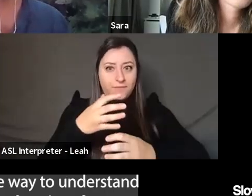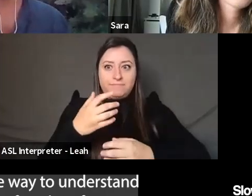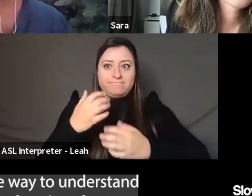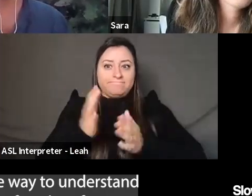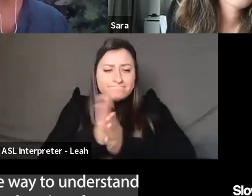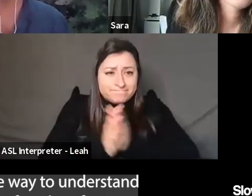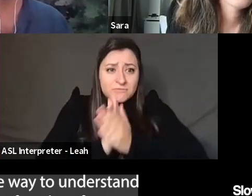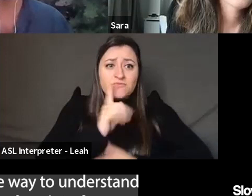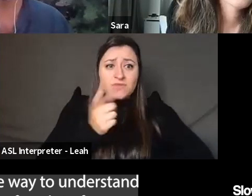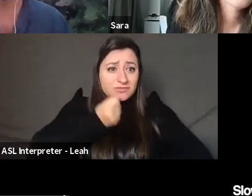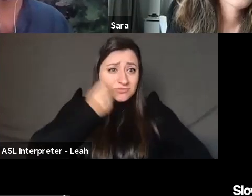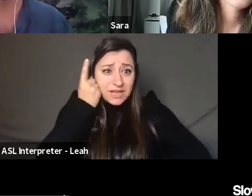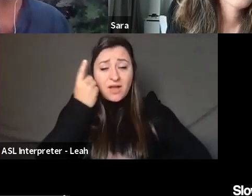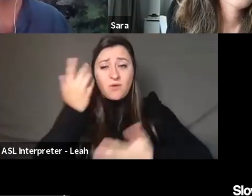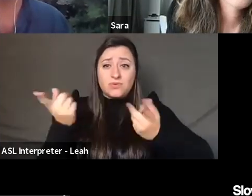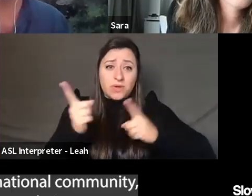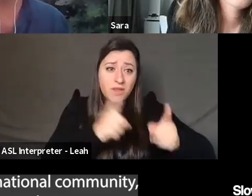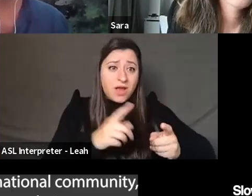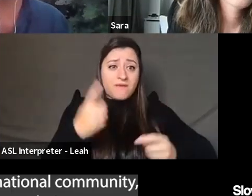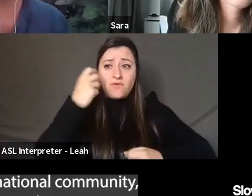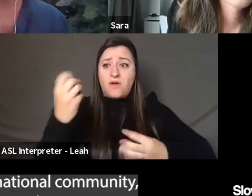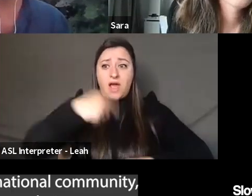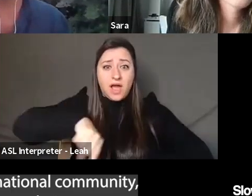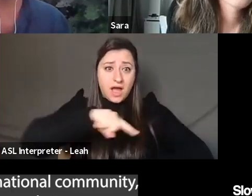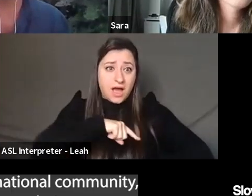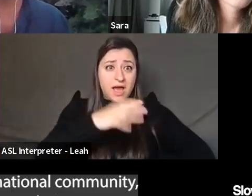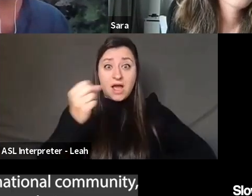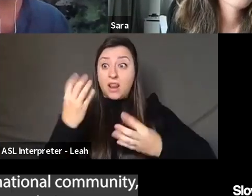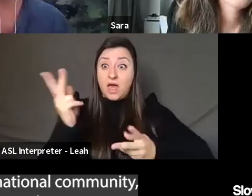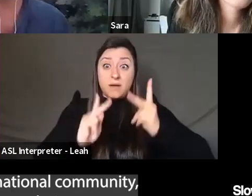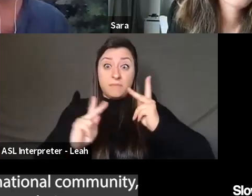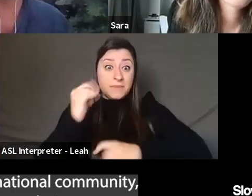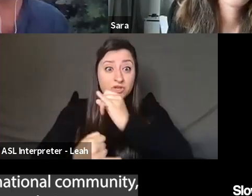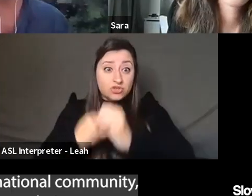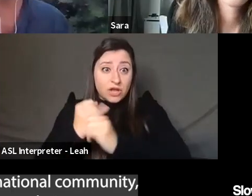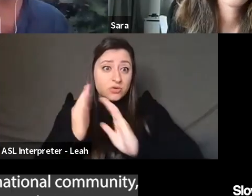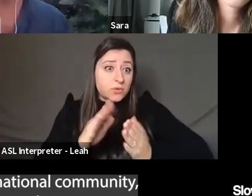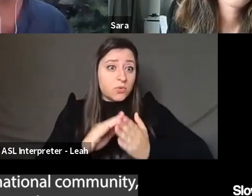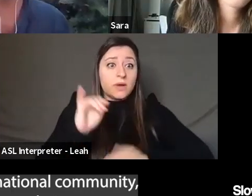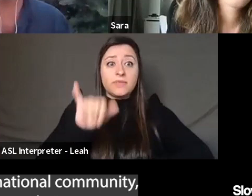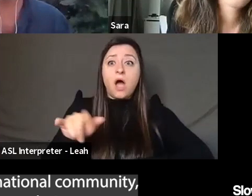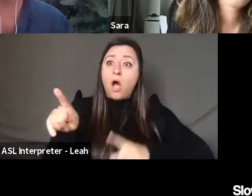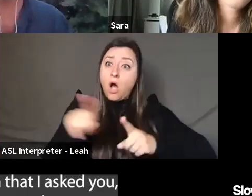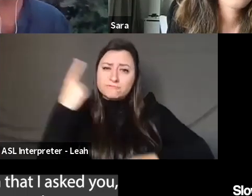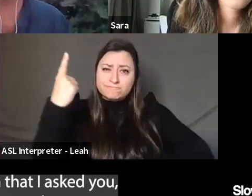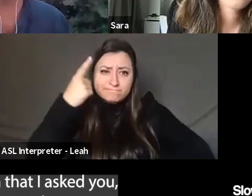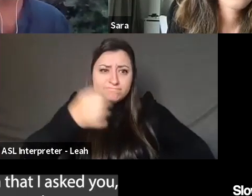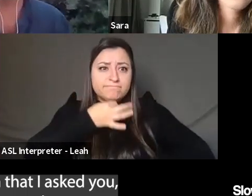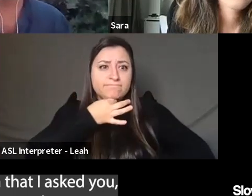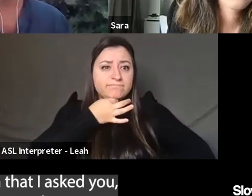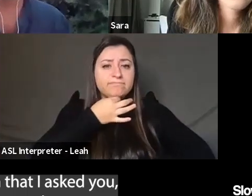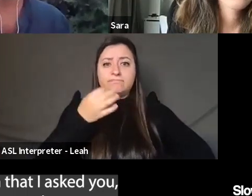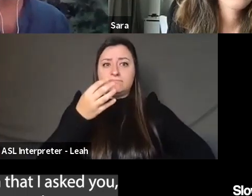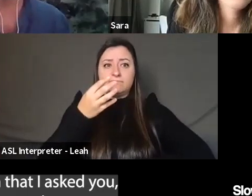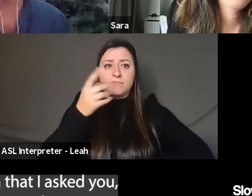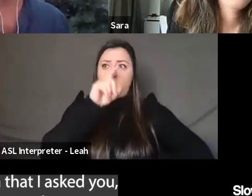understand what's going on for a lot of us in the diaspora and for a lot of the international community that is also wondering. And the question that